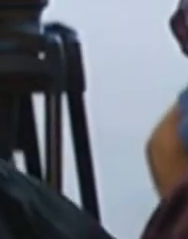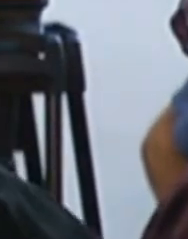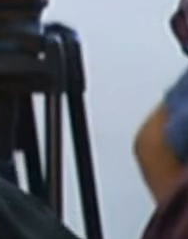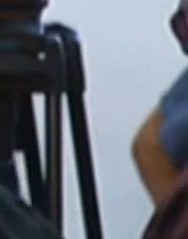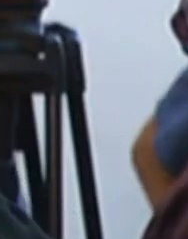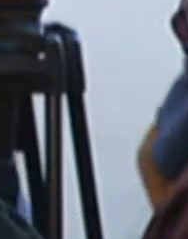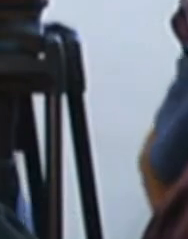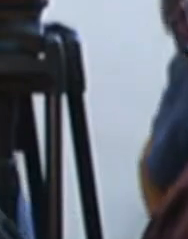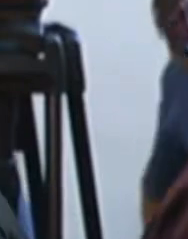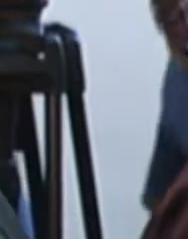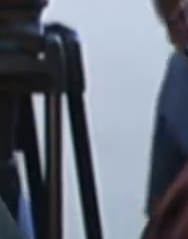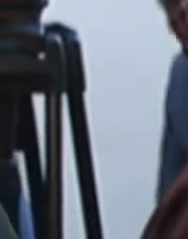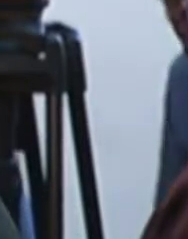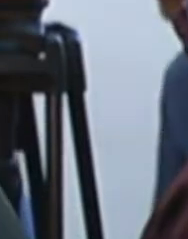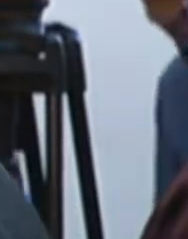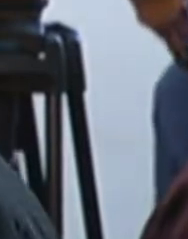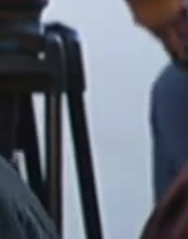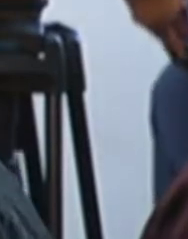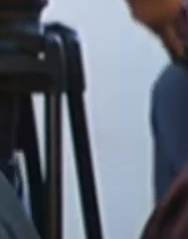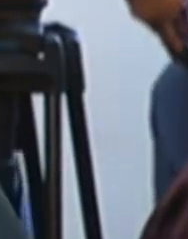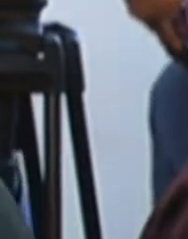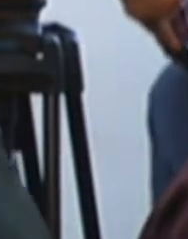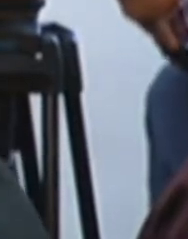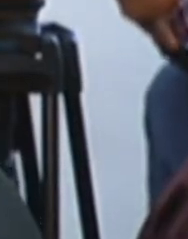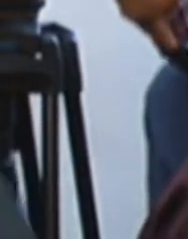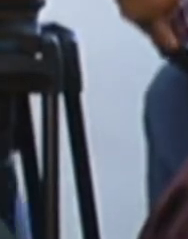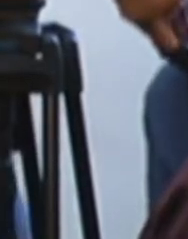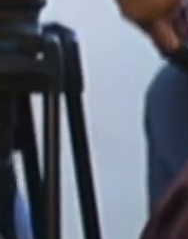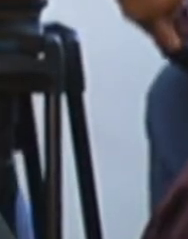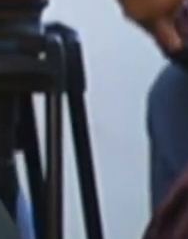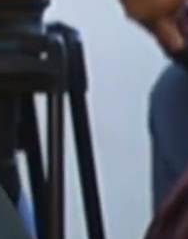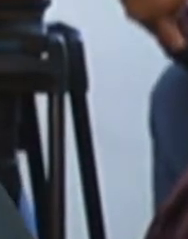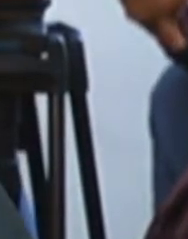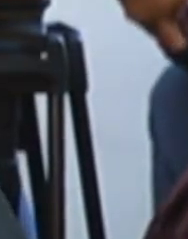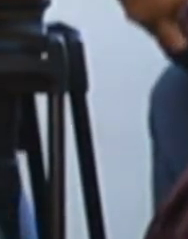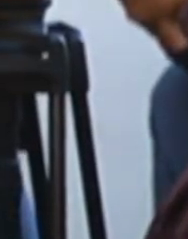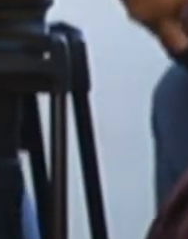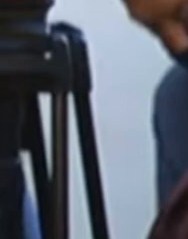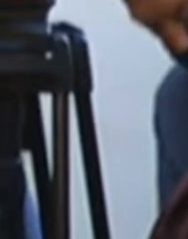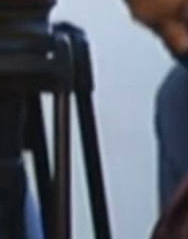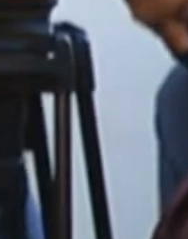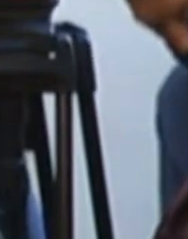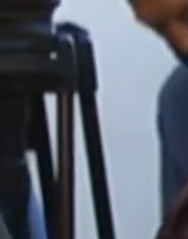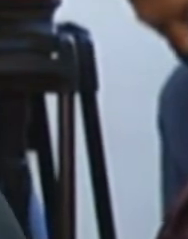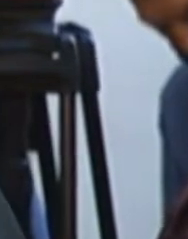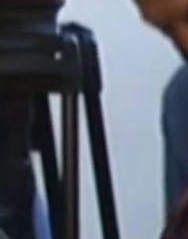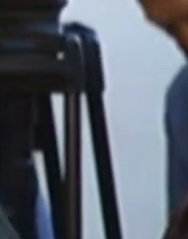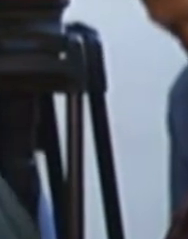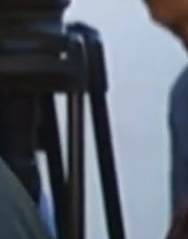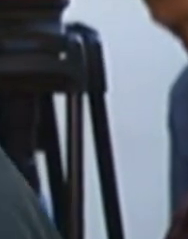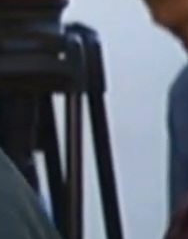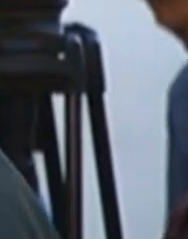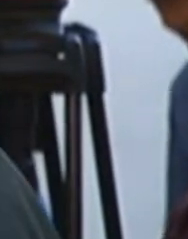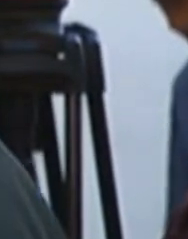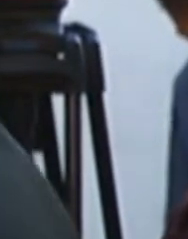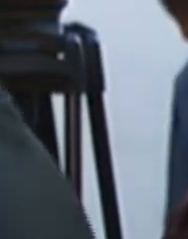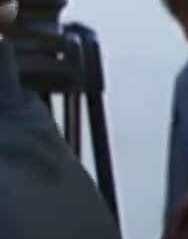his site B, is hardly 25 minutes from the transit to his